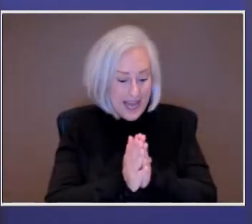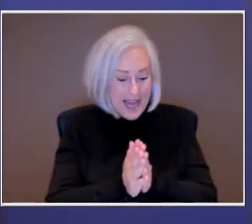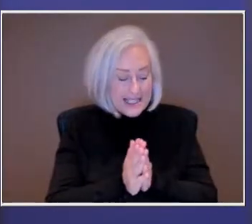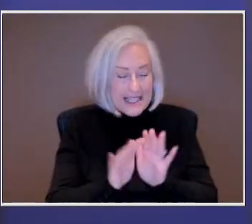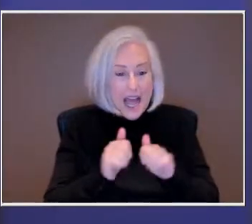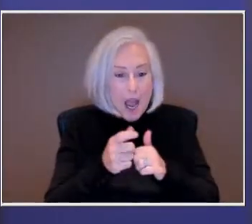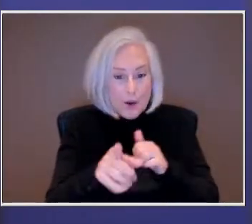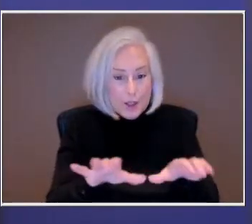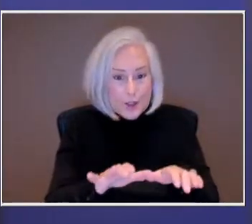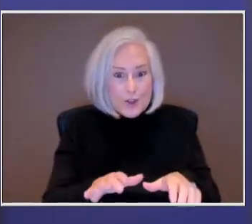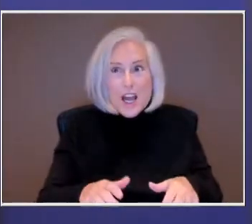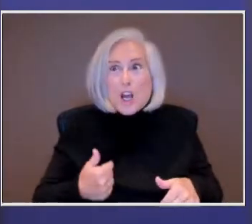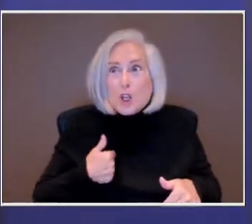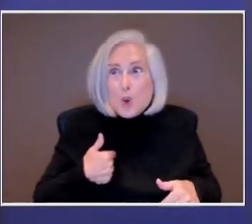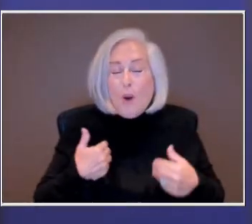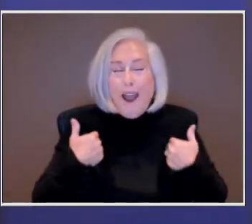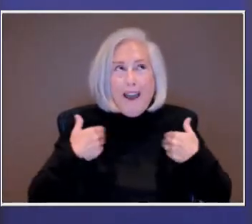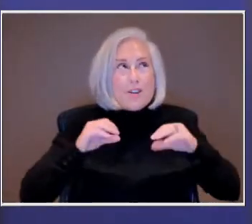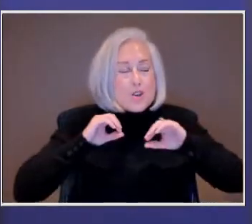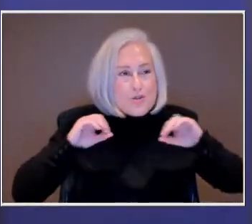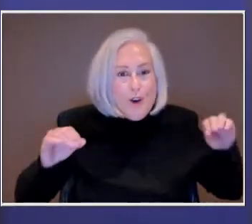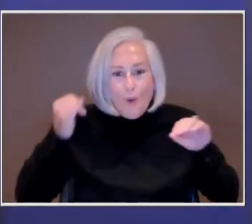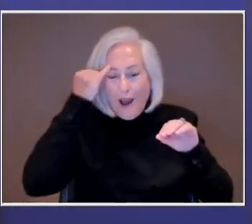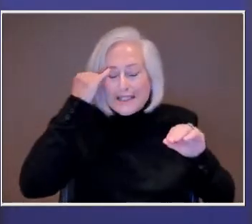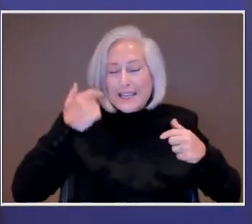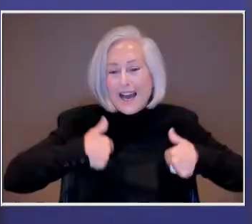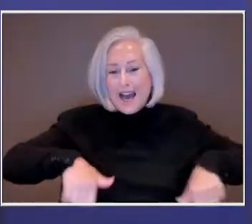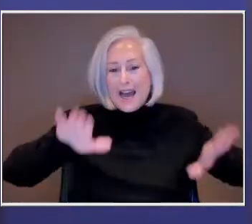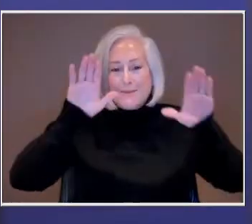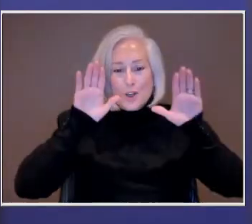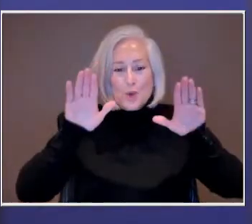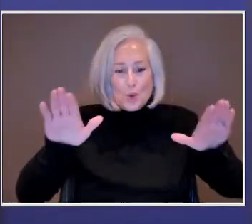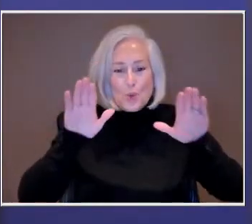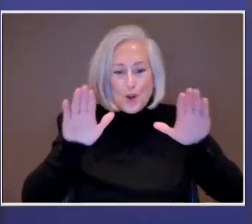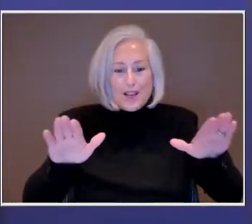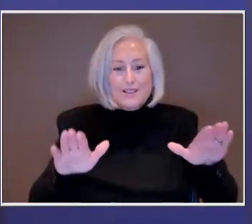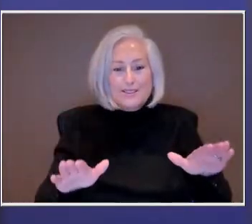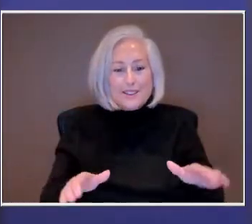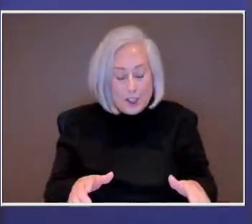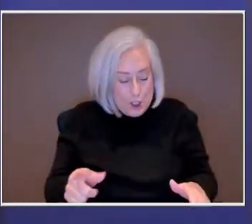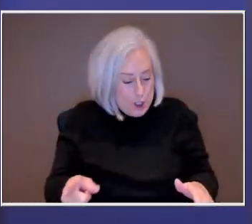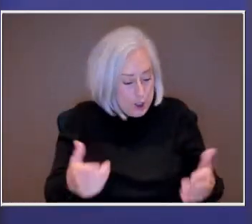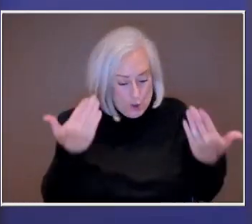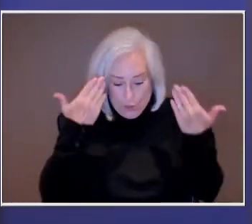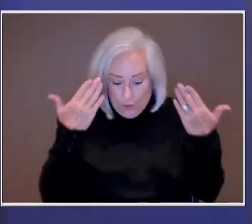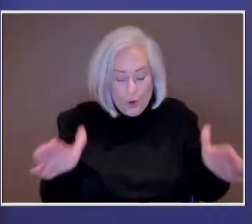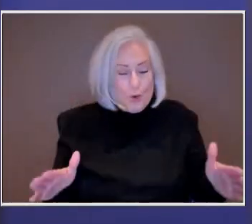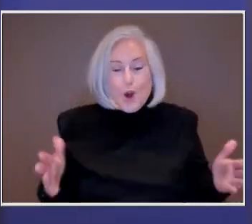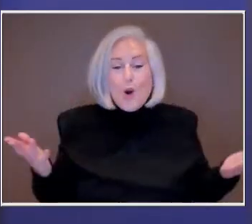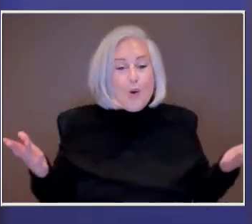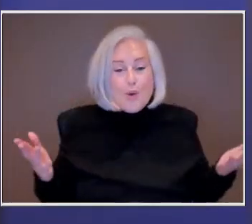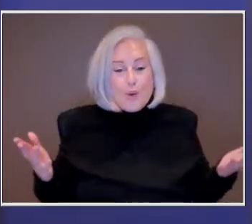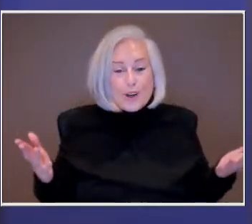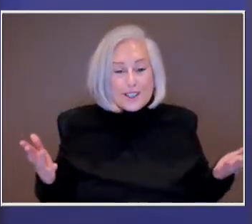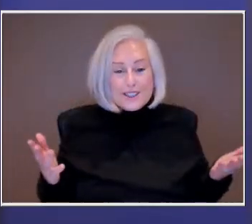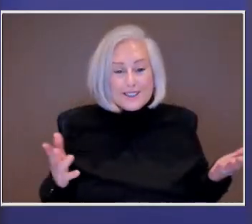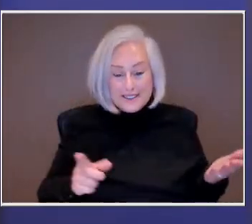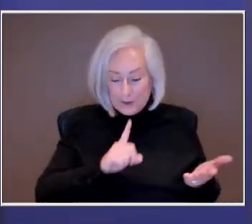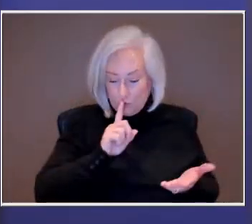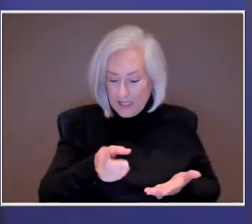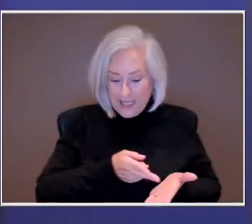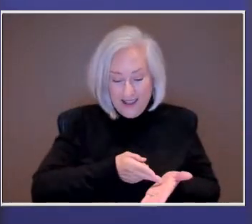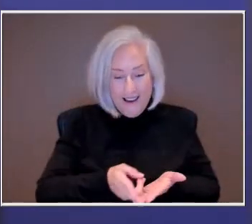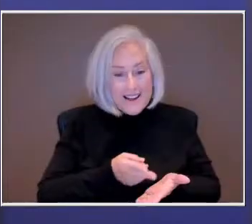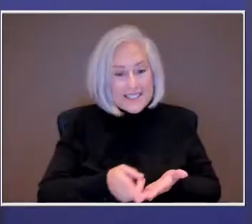idea. I'm wonderful. And they always look at me and they go, yeah, yeah, yeah. I go, you have no idea. And they really don't. And I honestly feel like